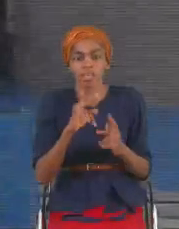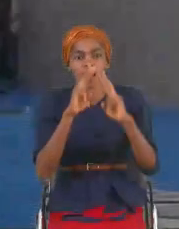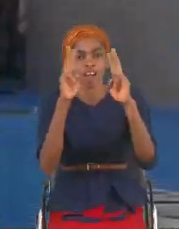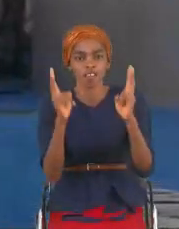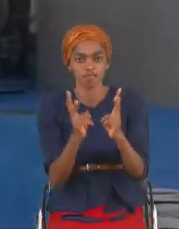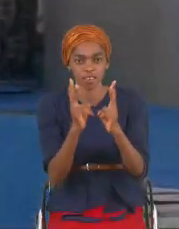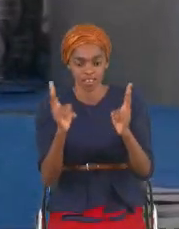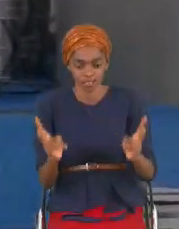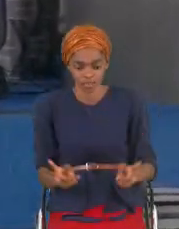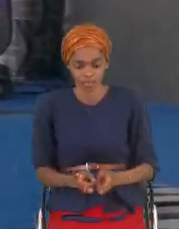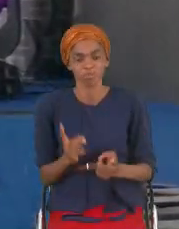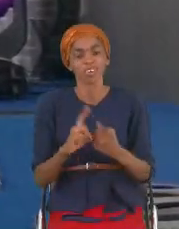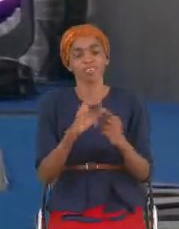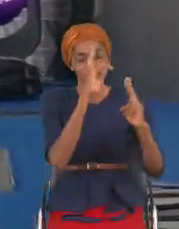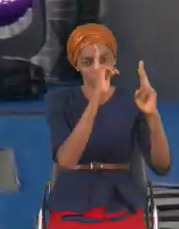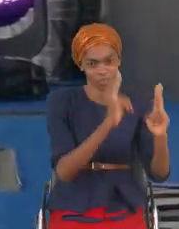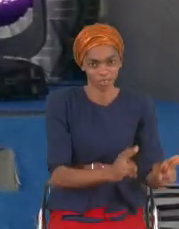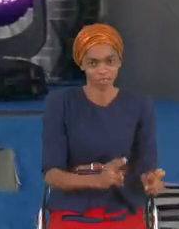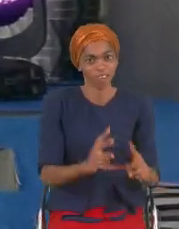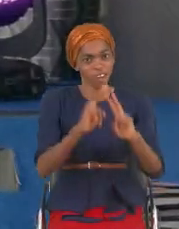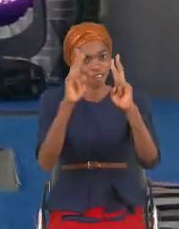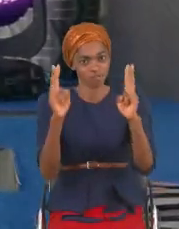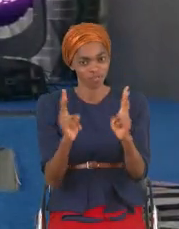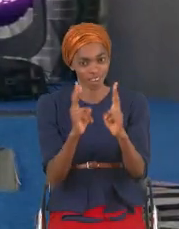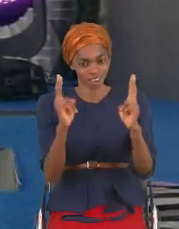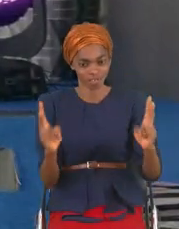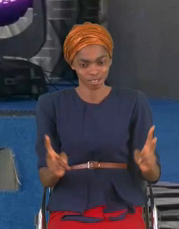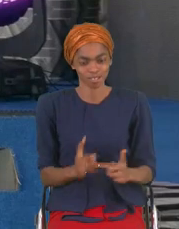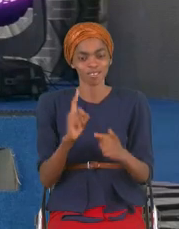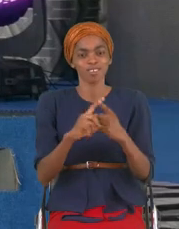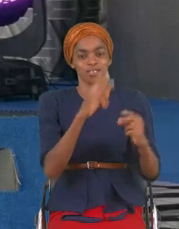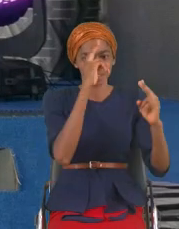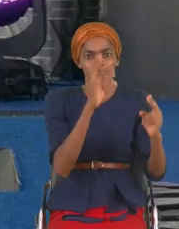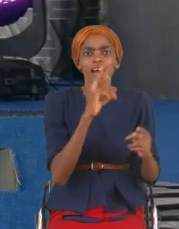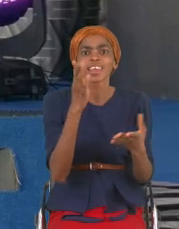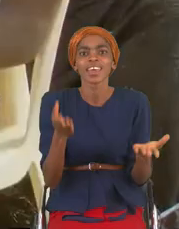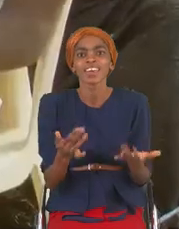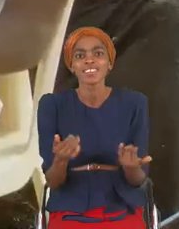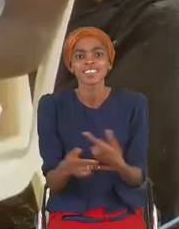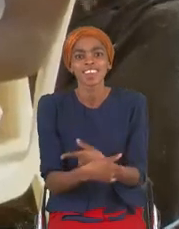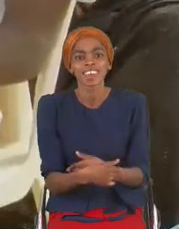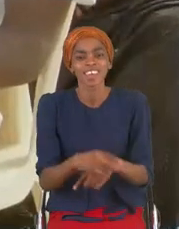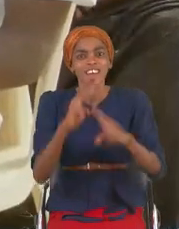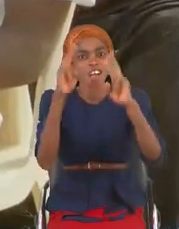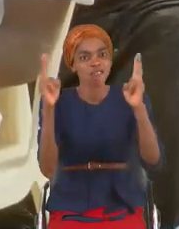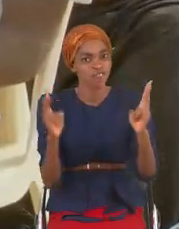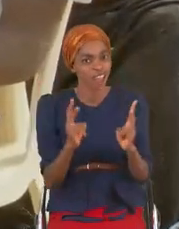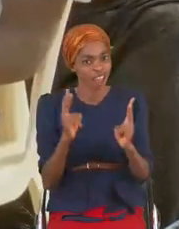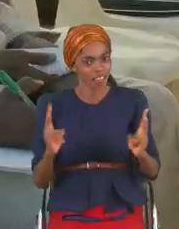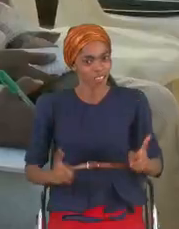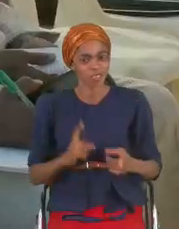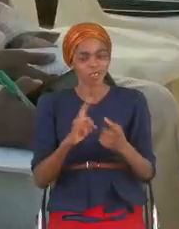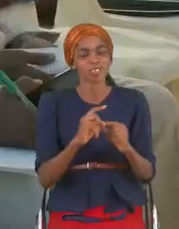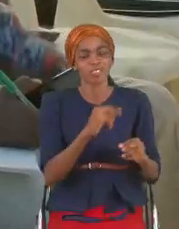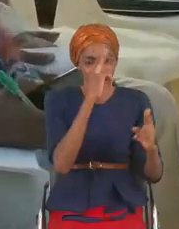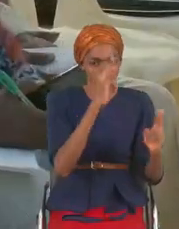unto honor. Vessels unto honor. Are you here today? Vessels unto honor.